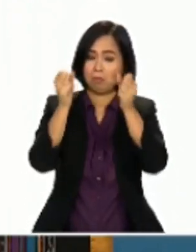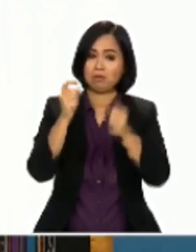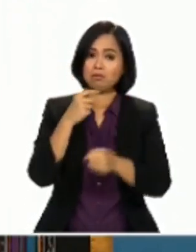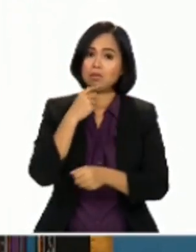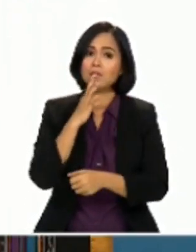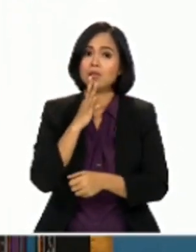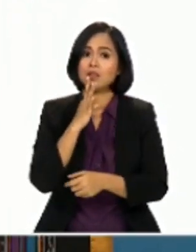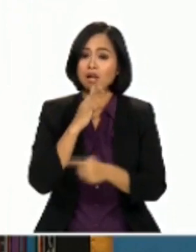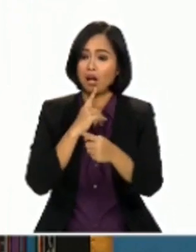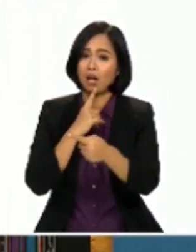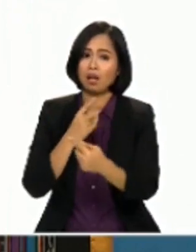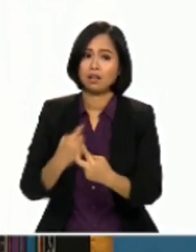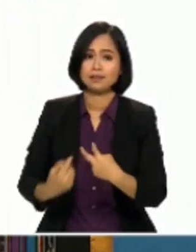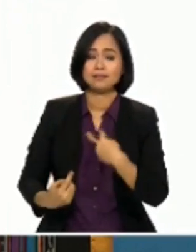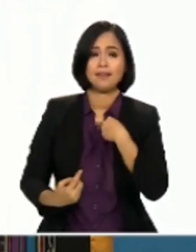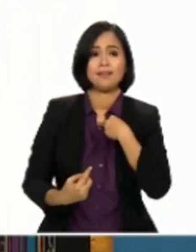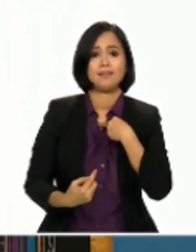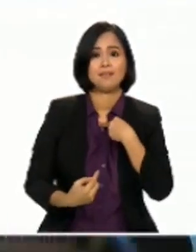anong magawa mo?